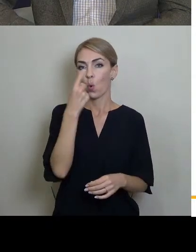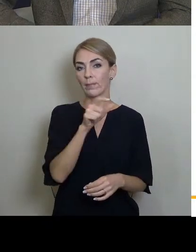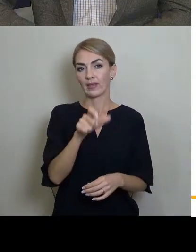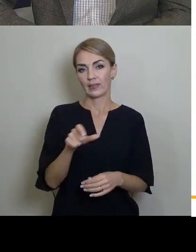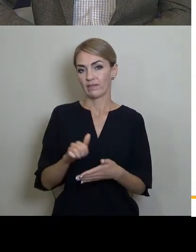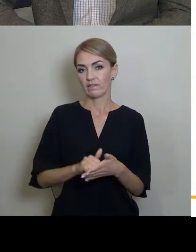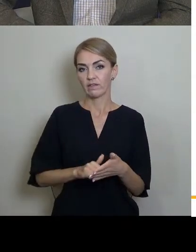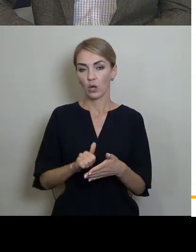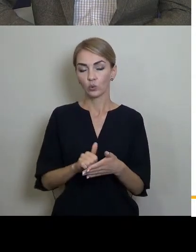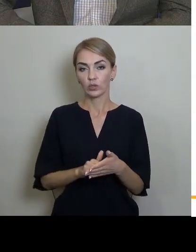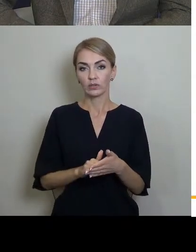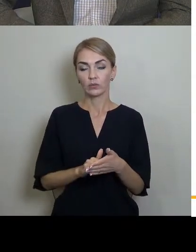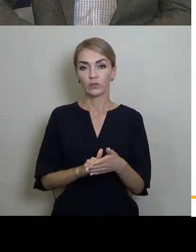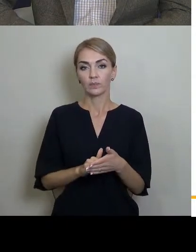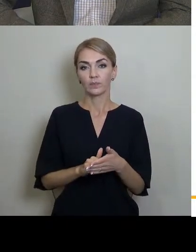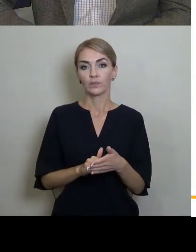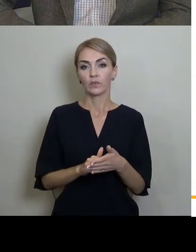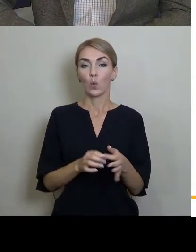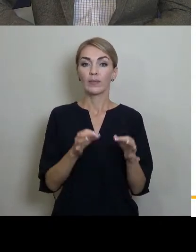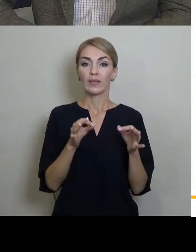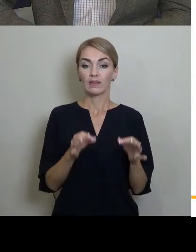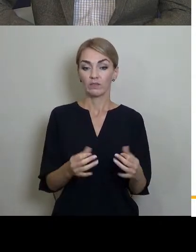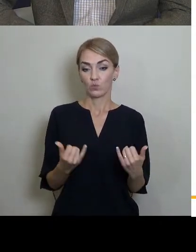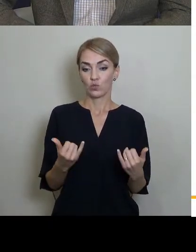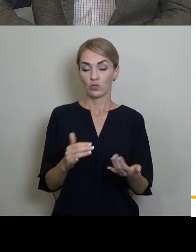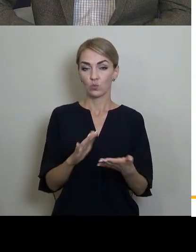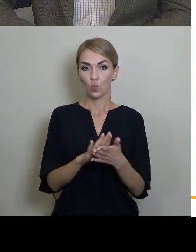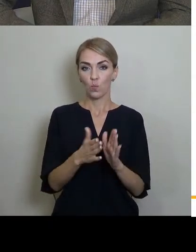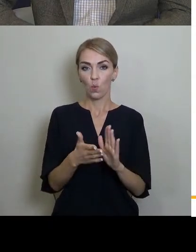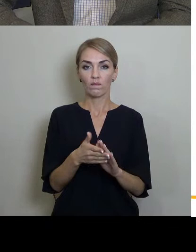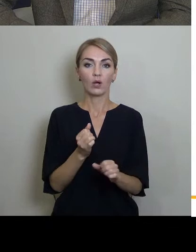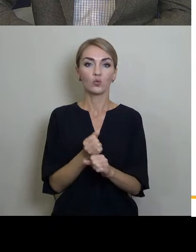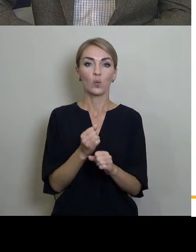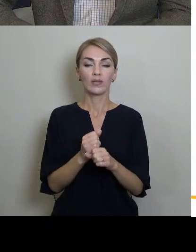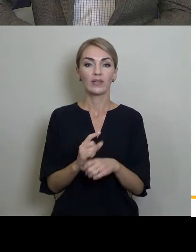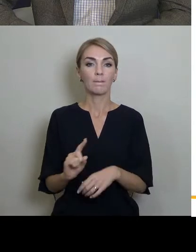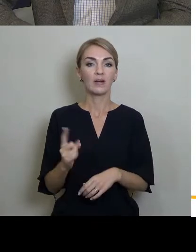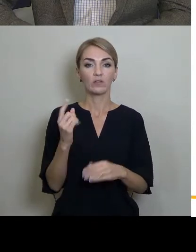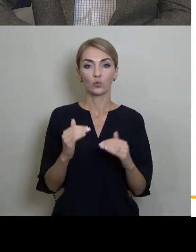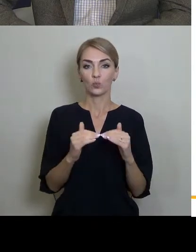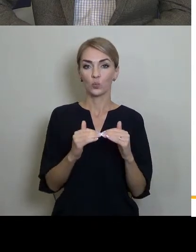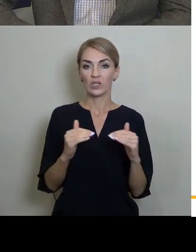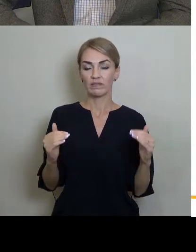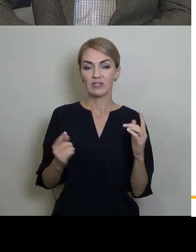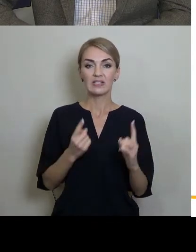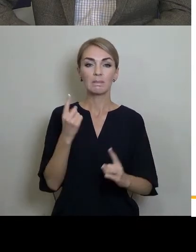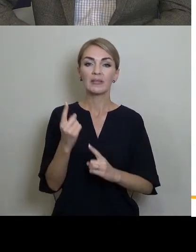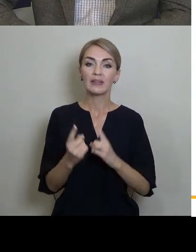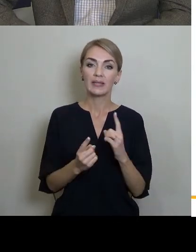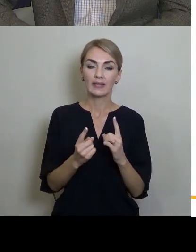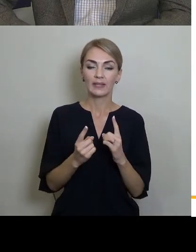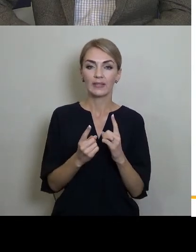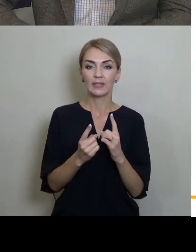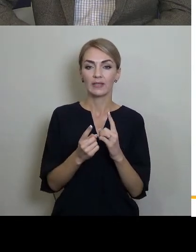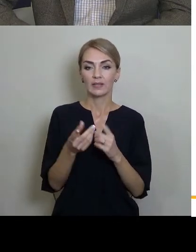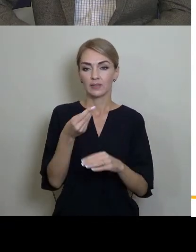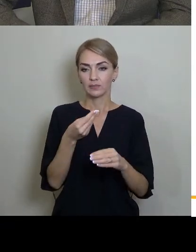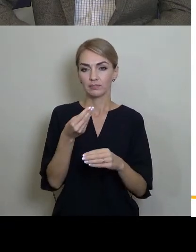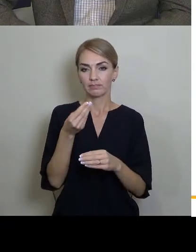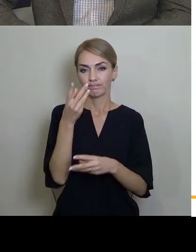subjective factors. Objective factors, under the current conditions at the primary level, it